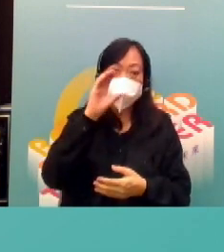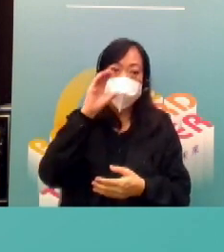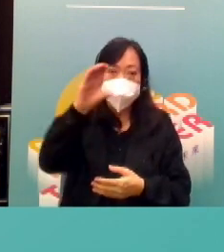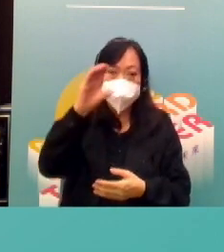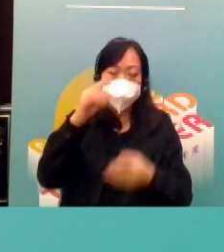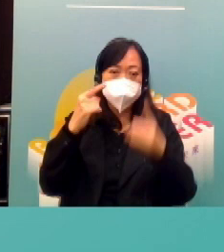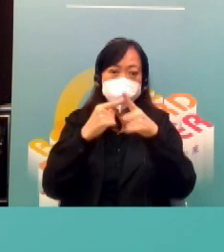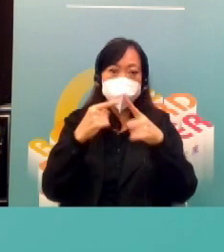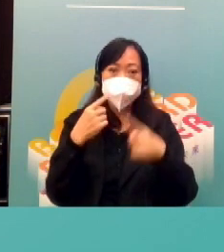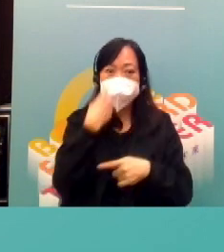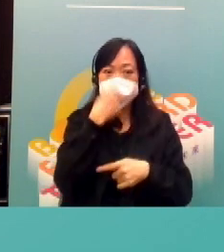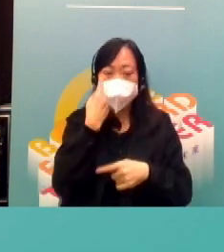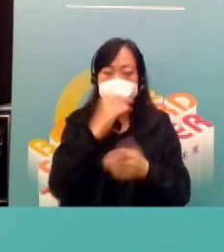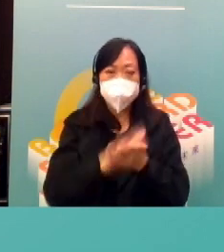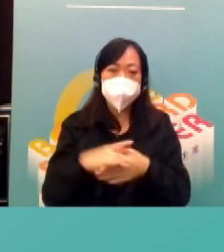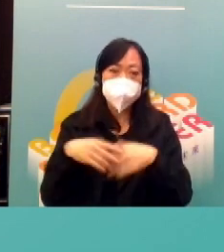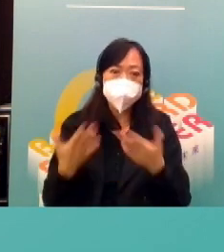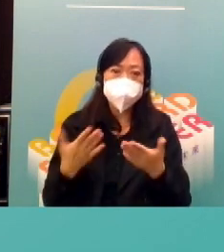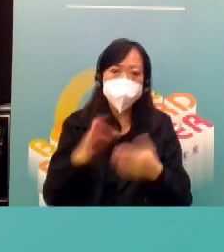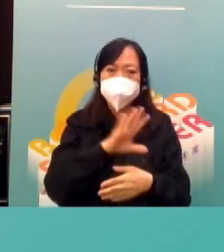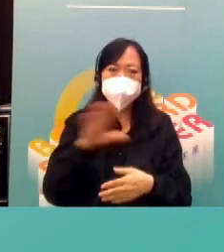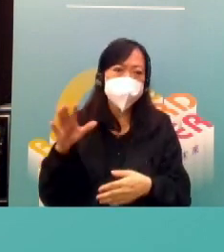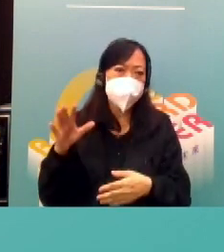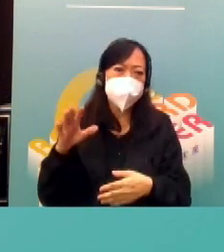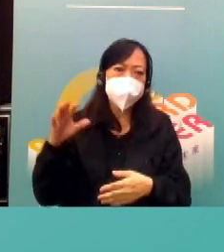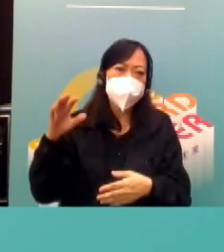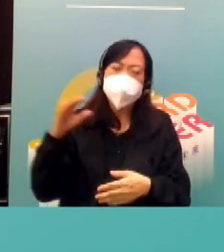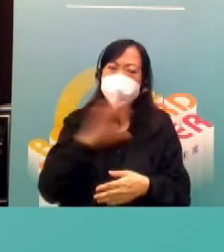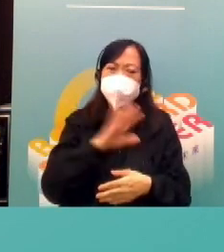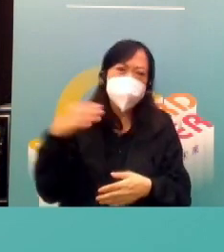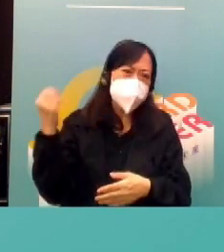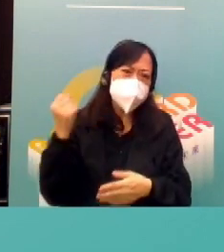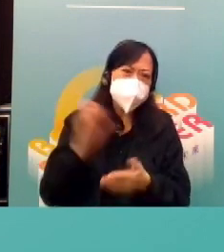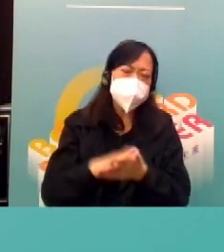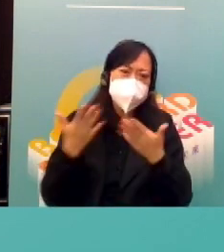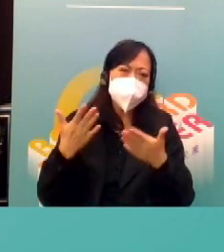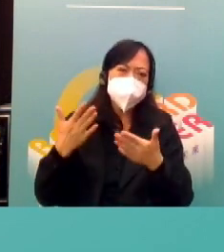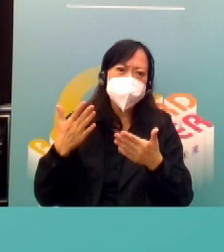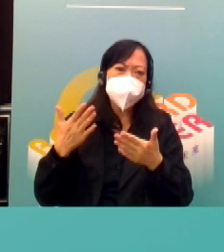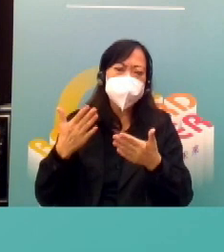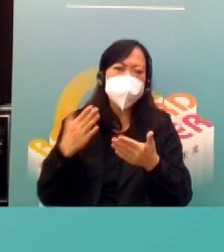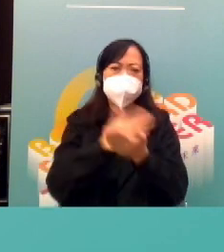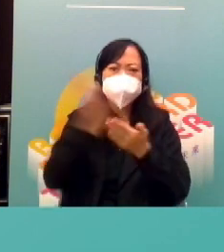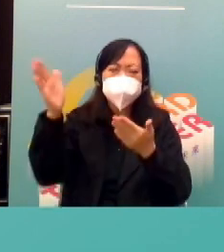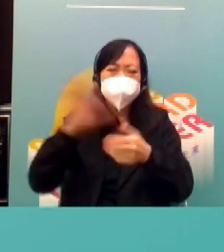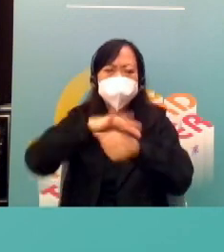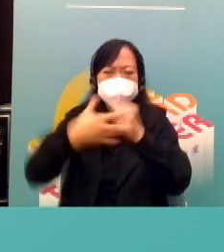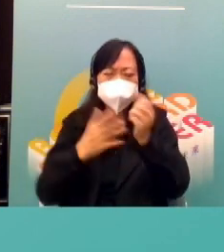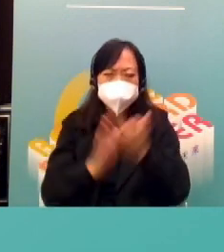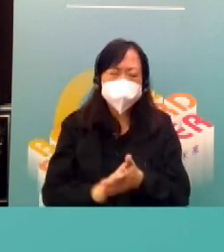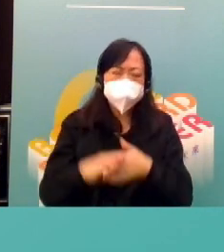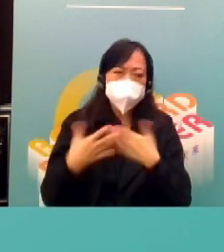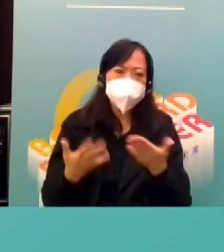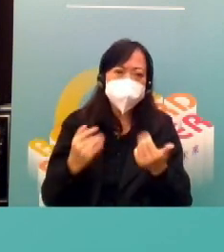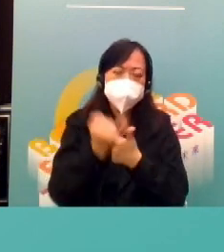of Asia and the Pacific. So I think the biggest challenge really is from a government policy perspective,